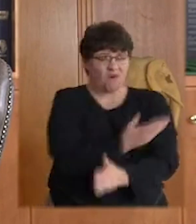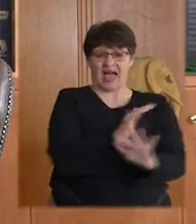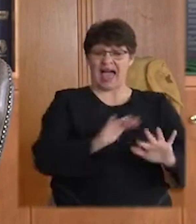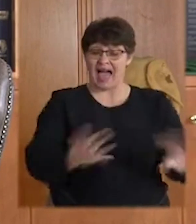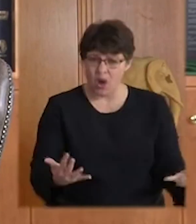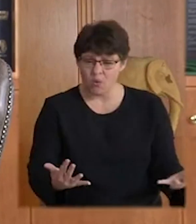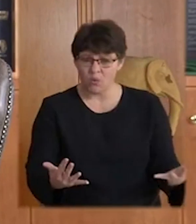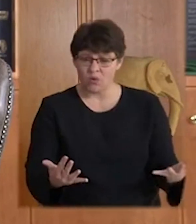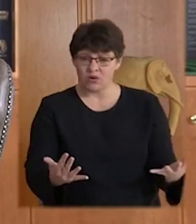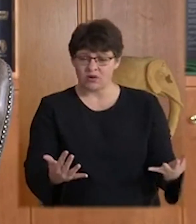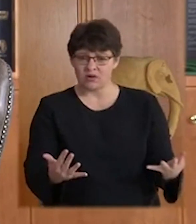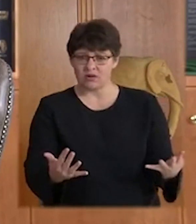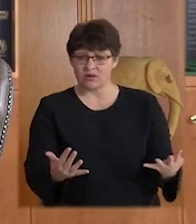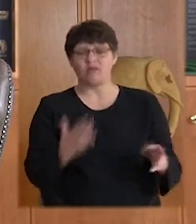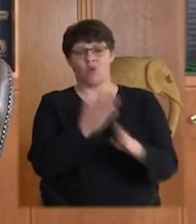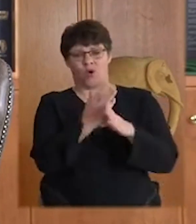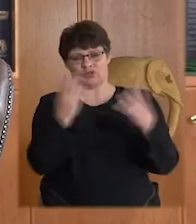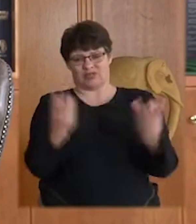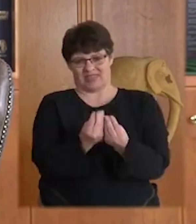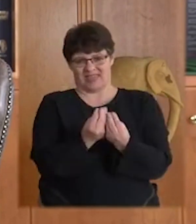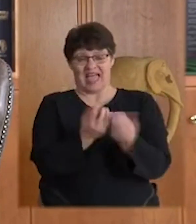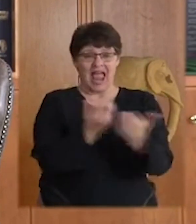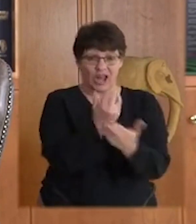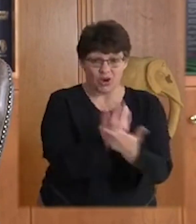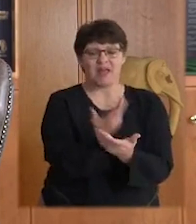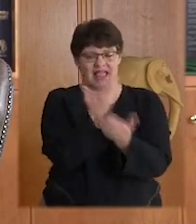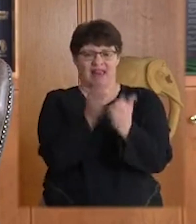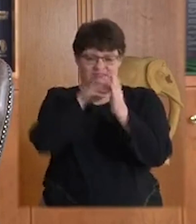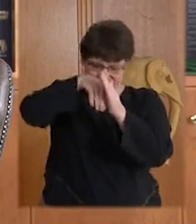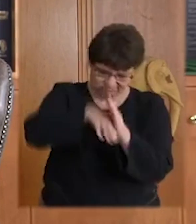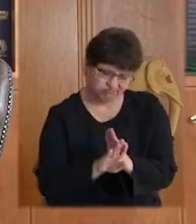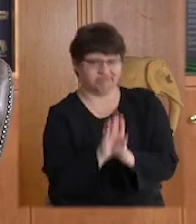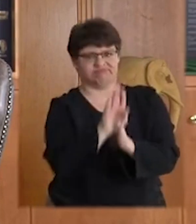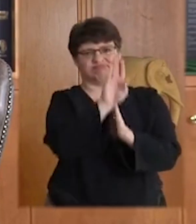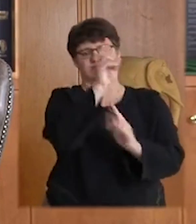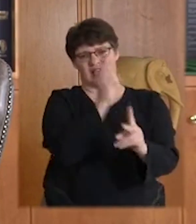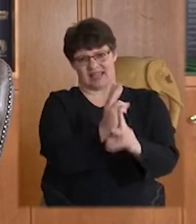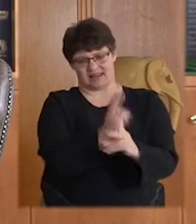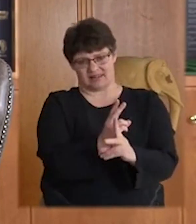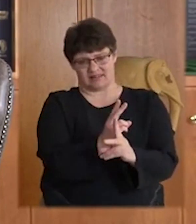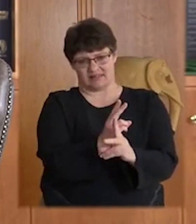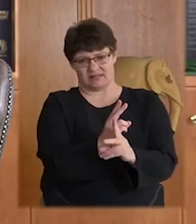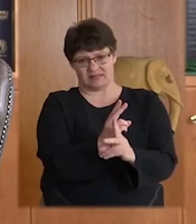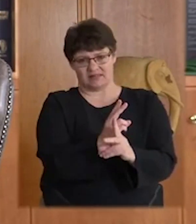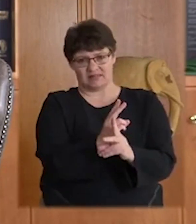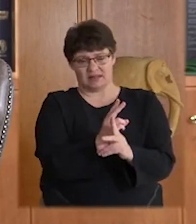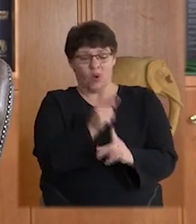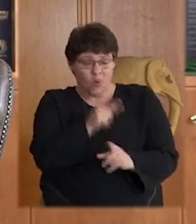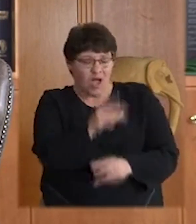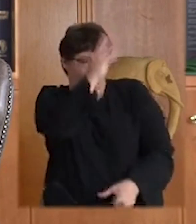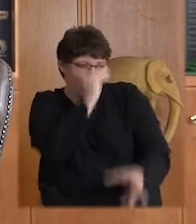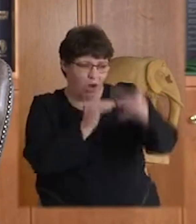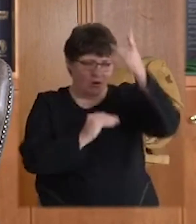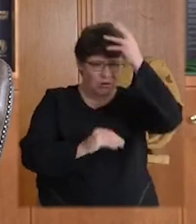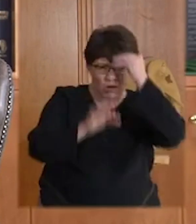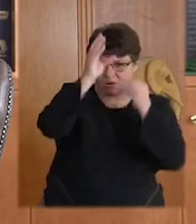economy if we work together. Let the good that has come from this experience